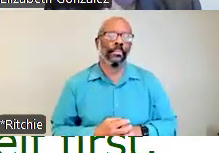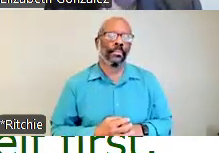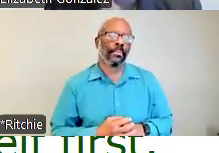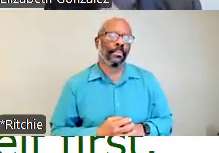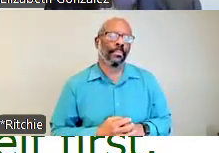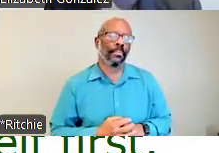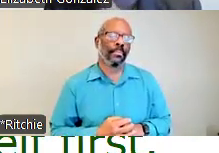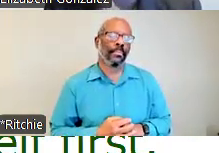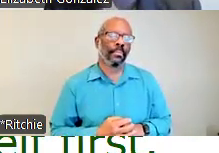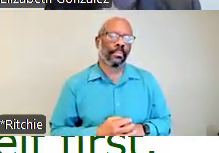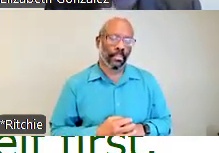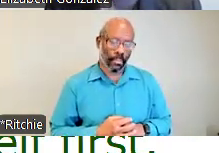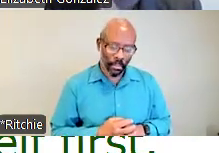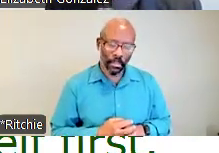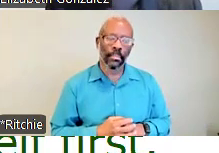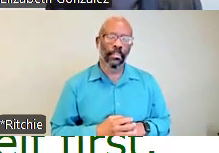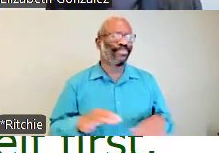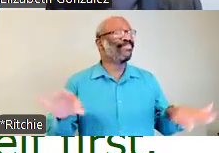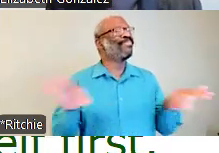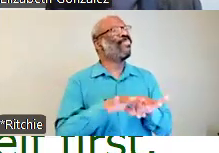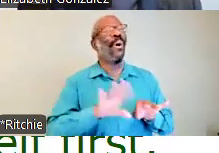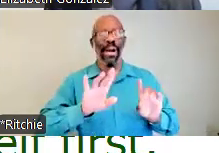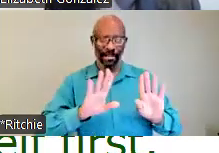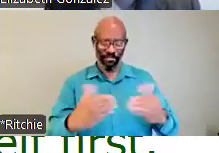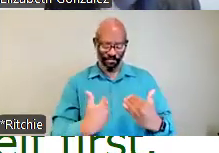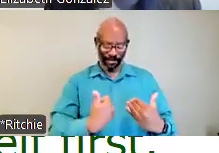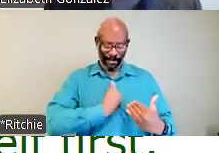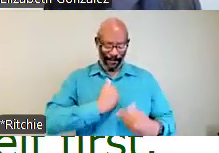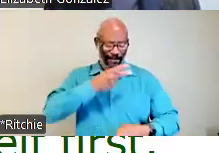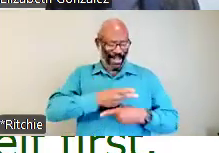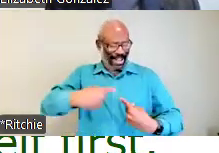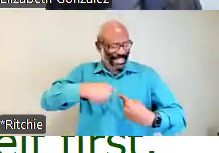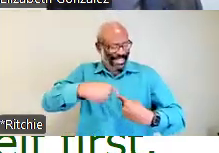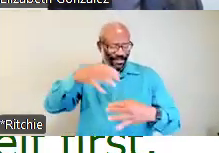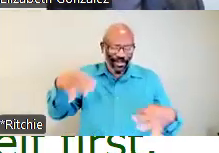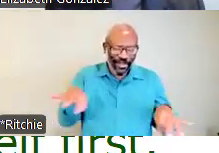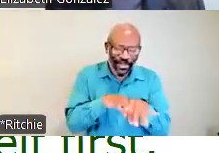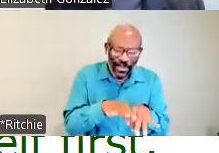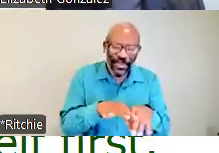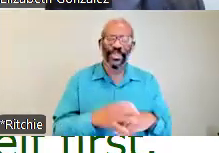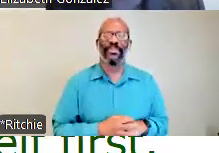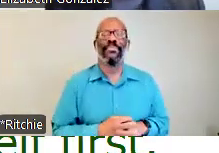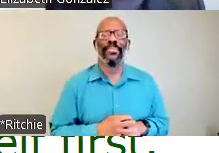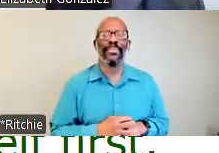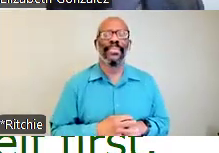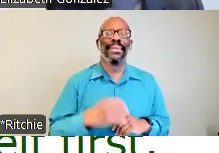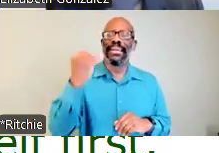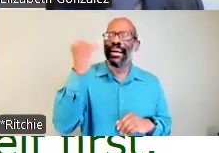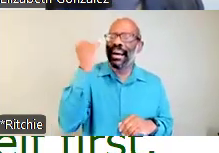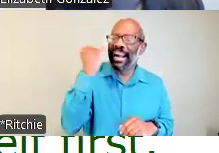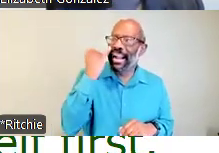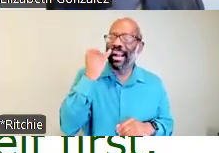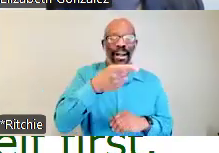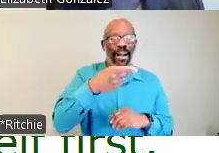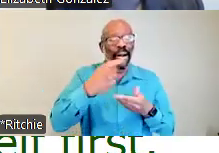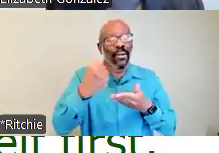If you cannot make payments on your credit cards, reach out to the credit card company. See if they have any